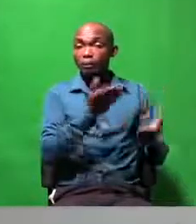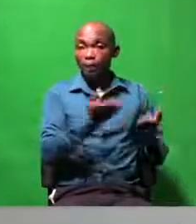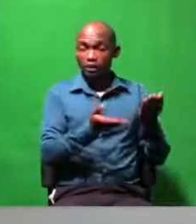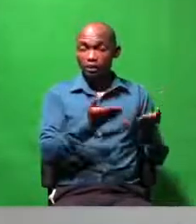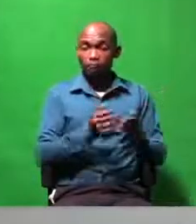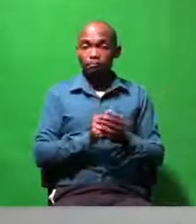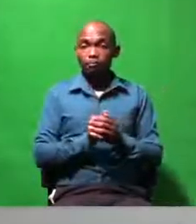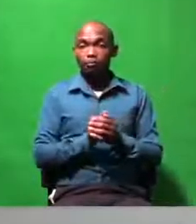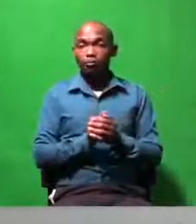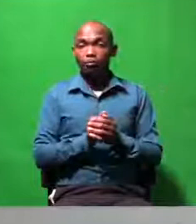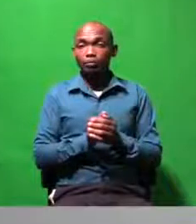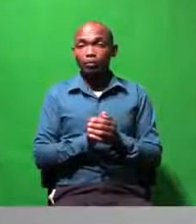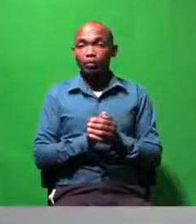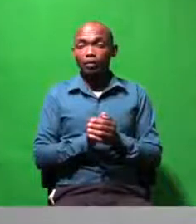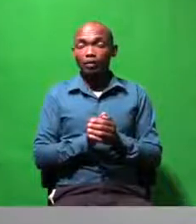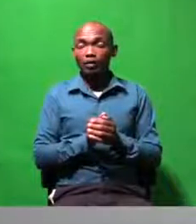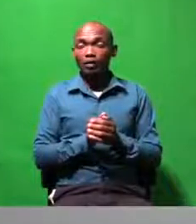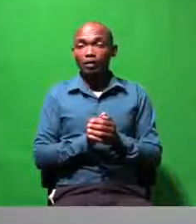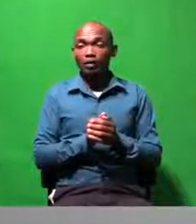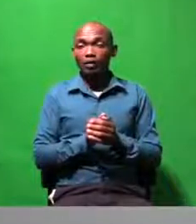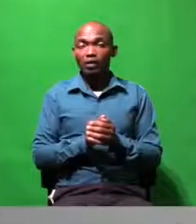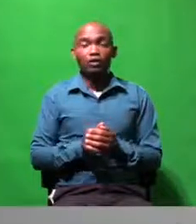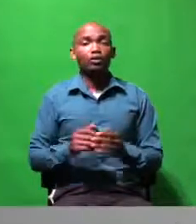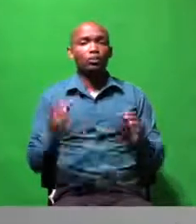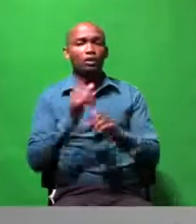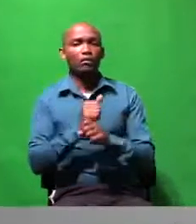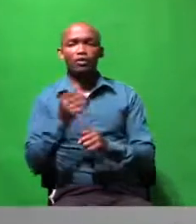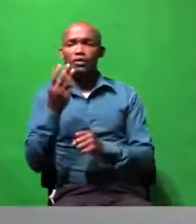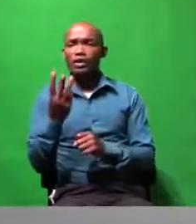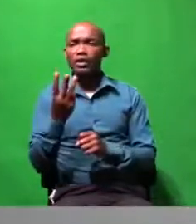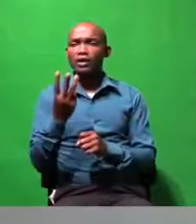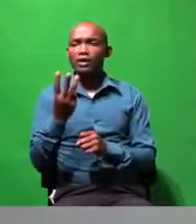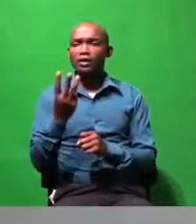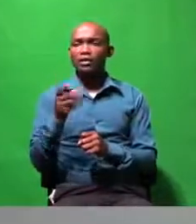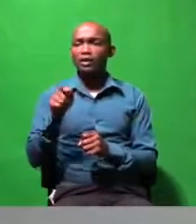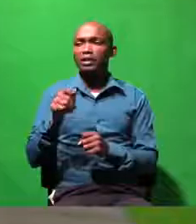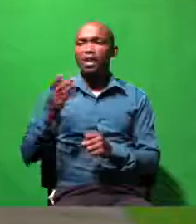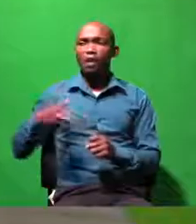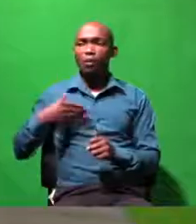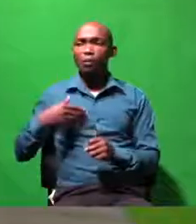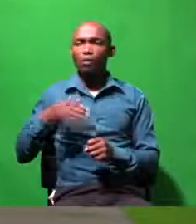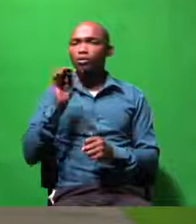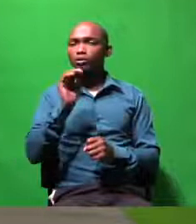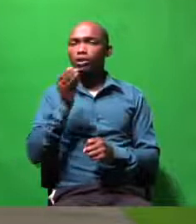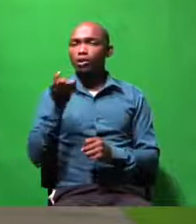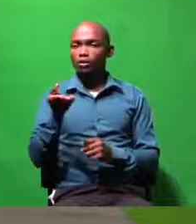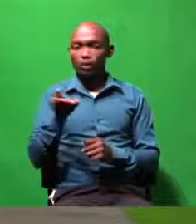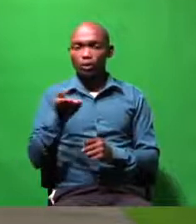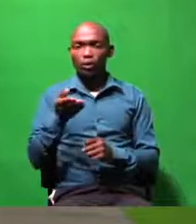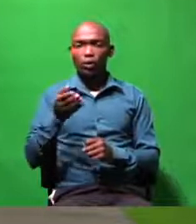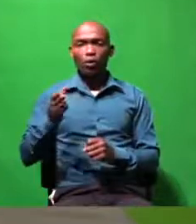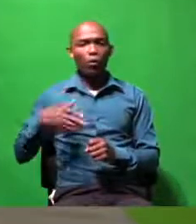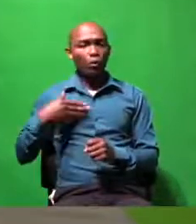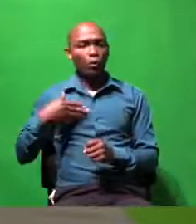a tape measure. So my students, there is 3 things here I want to tell you. One, to know